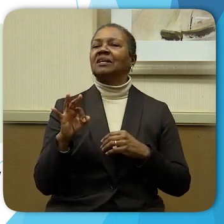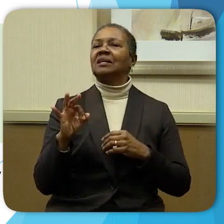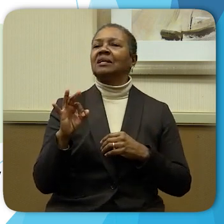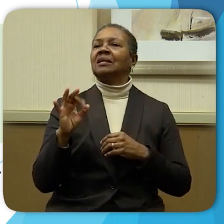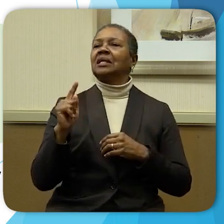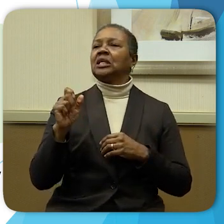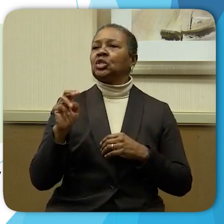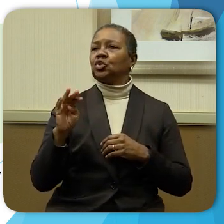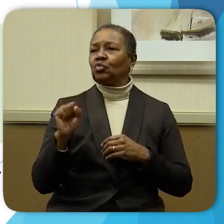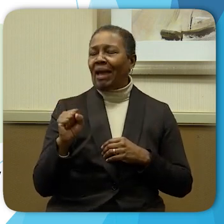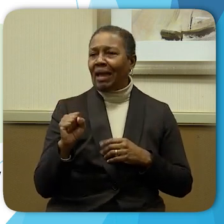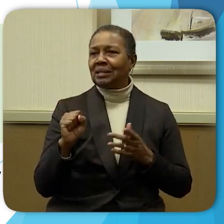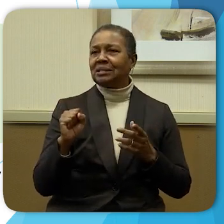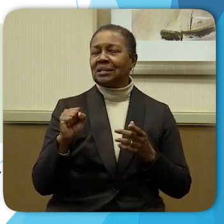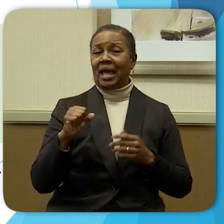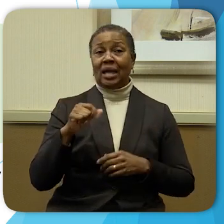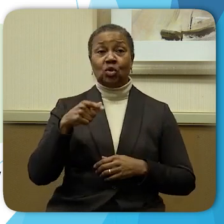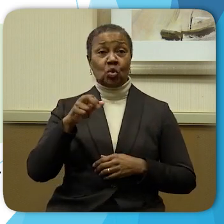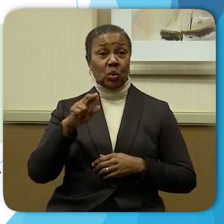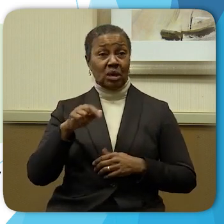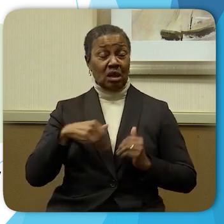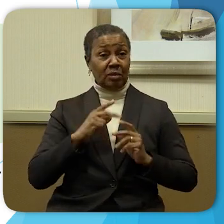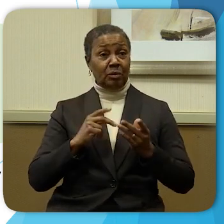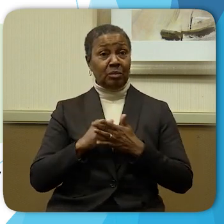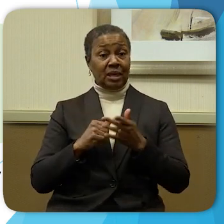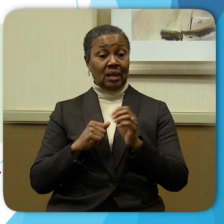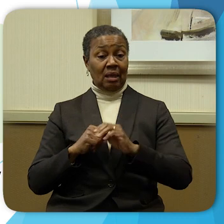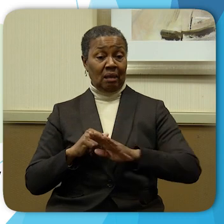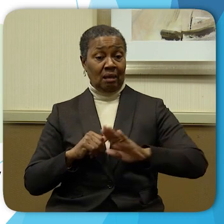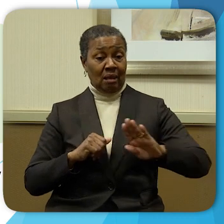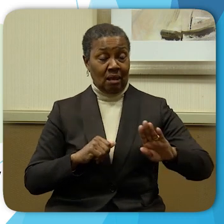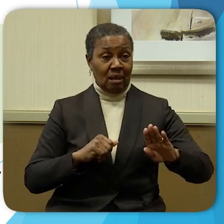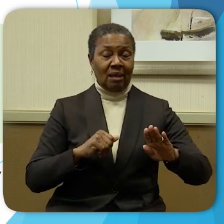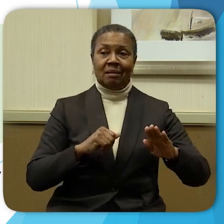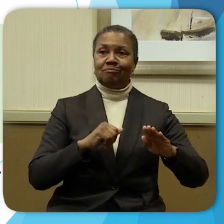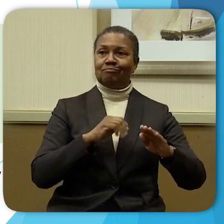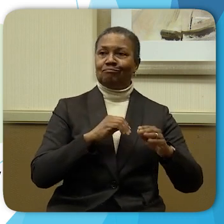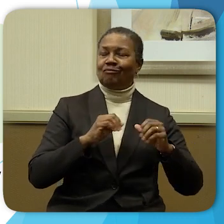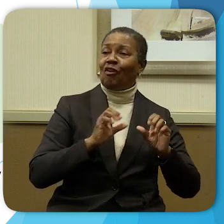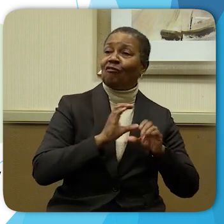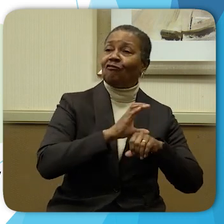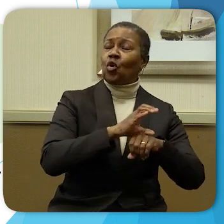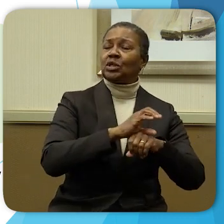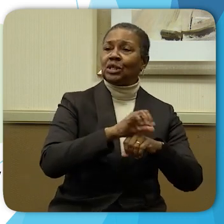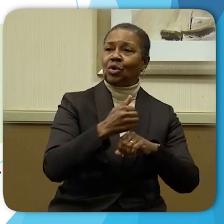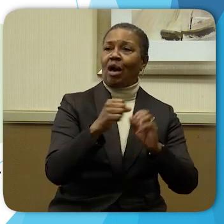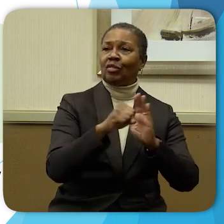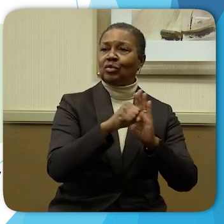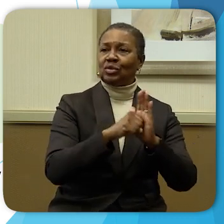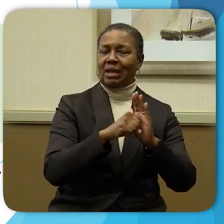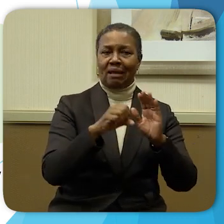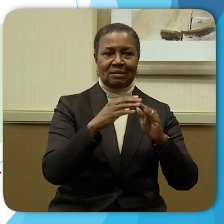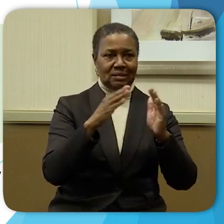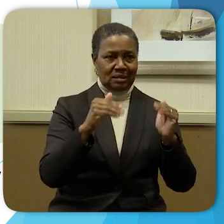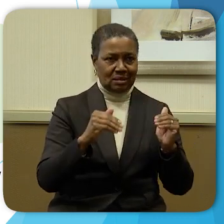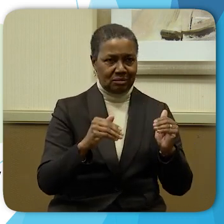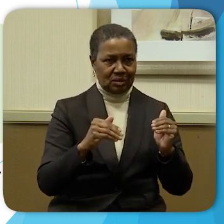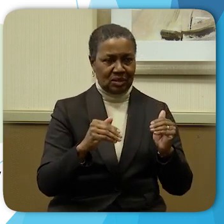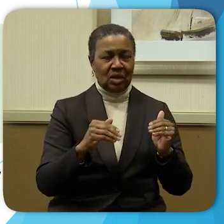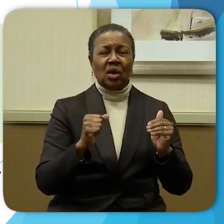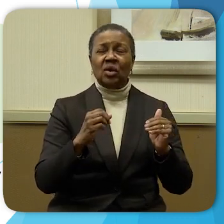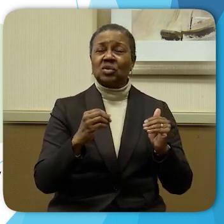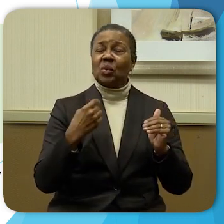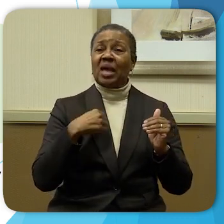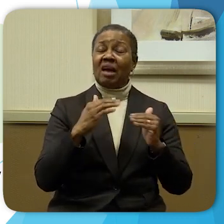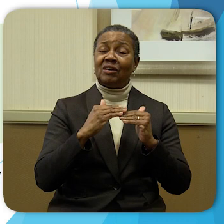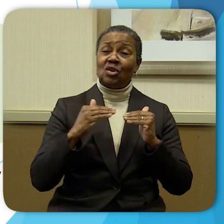trans and queer young people being pushed into other state systems. So we have an overrepresentation of